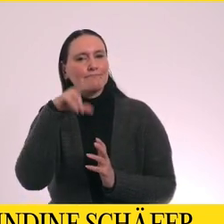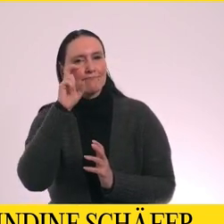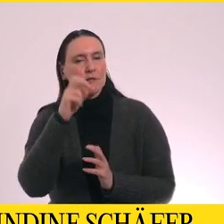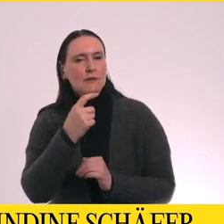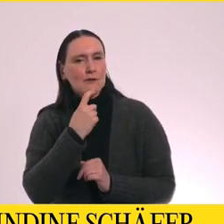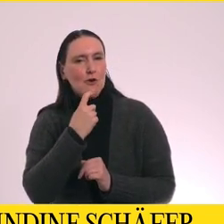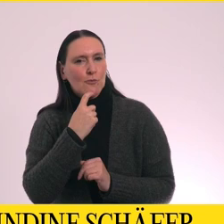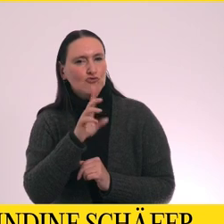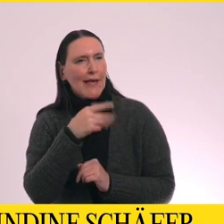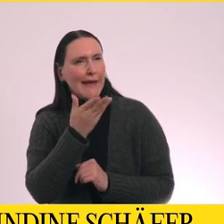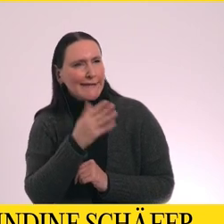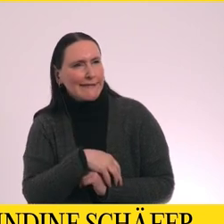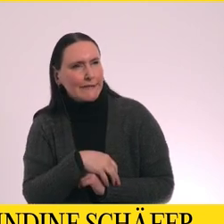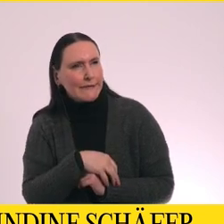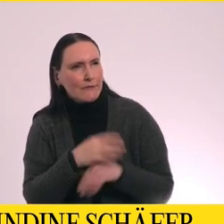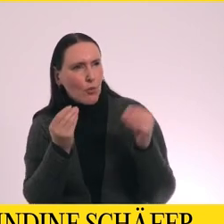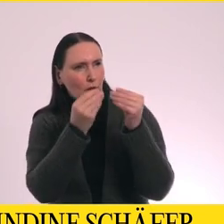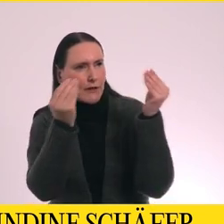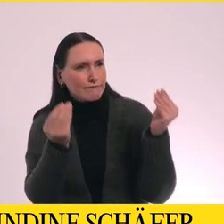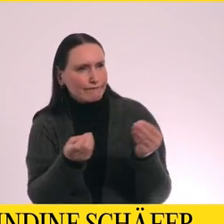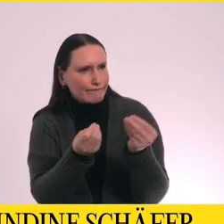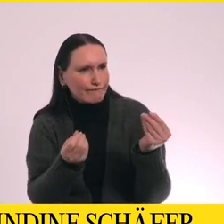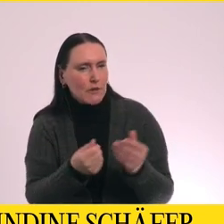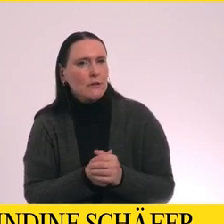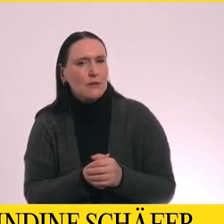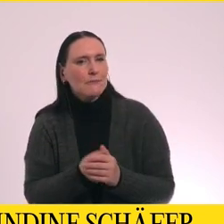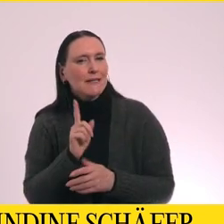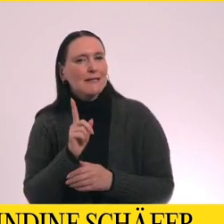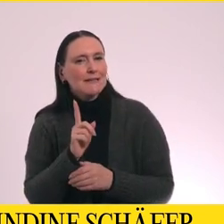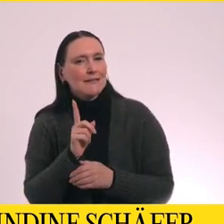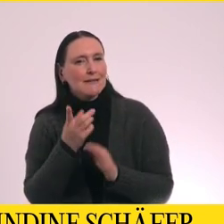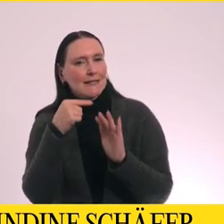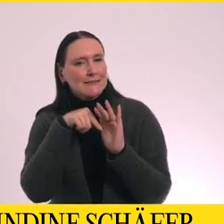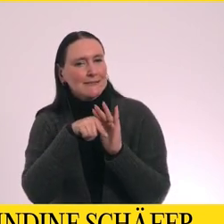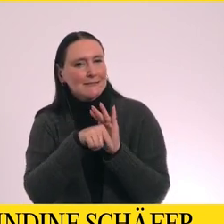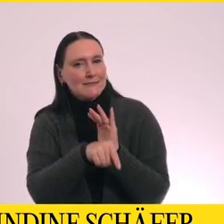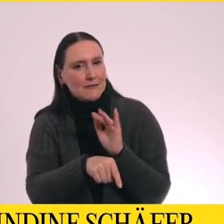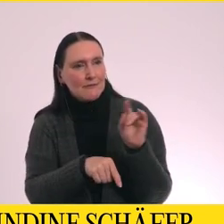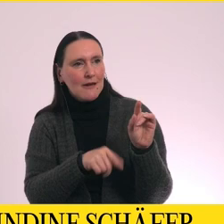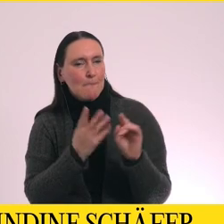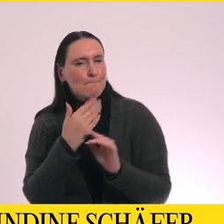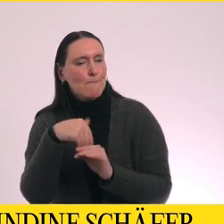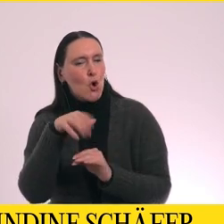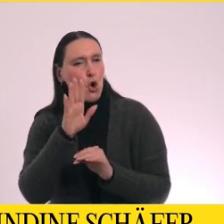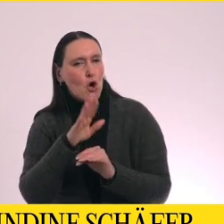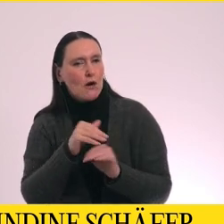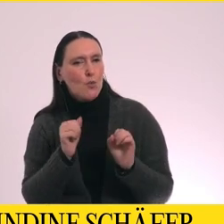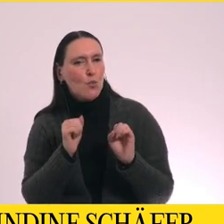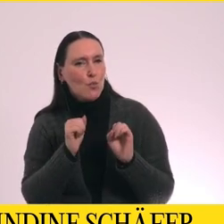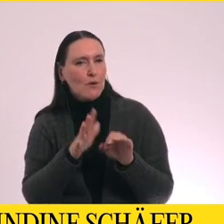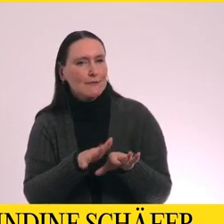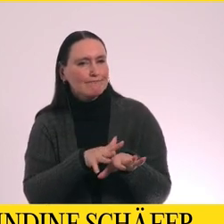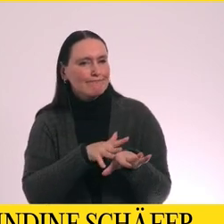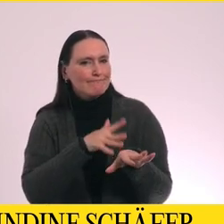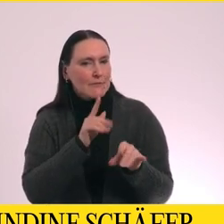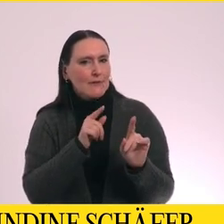greater, much more sensitive and deeper insight into the origination of that object on